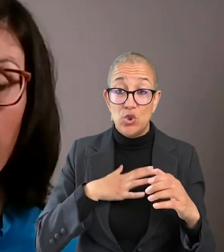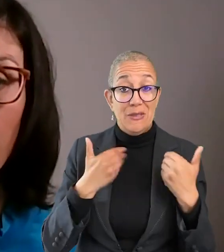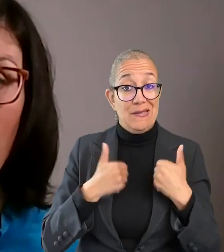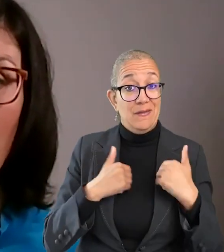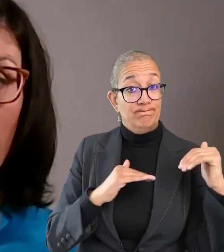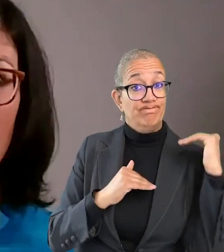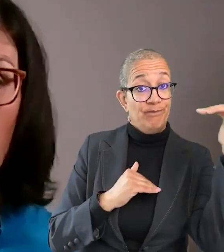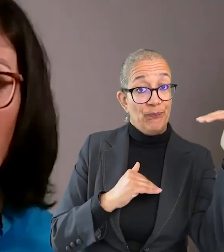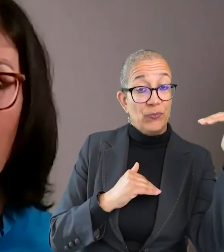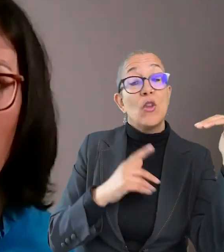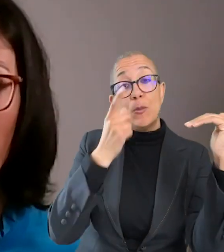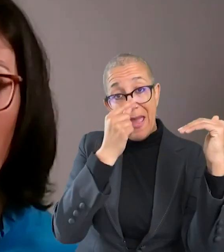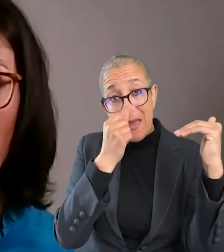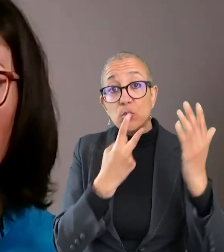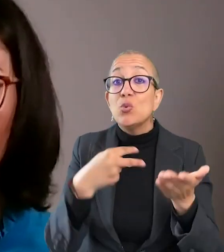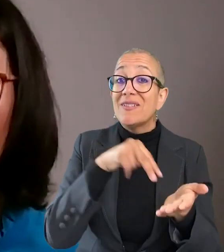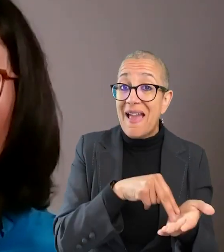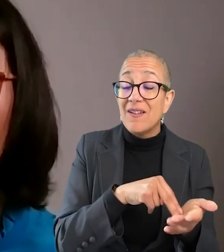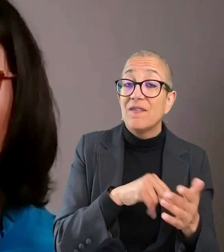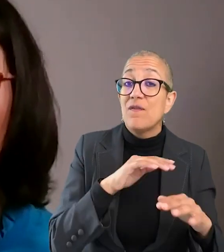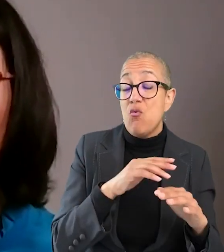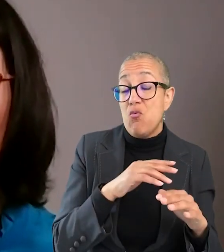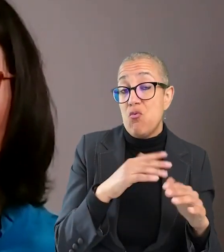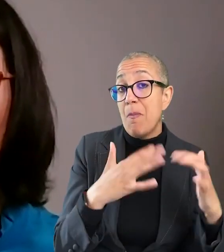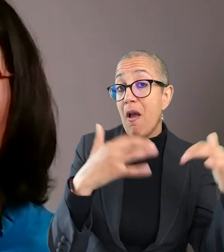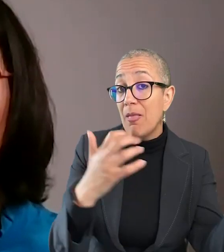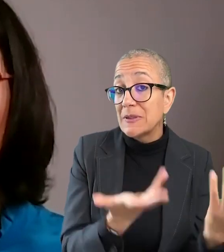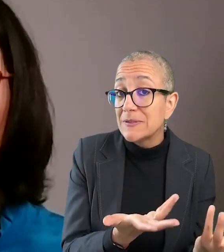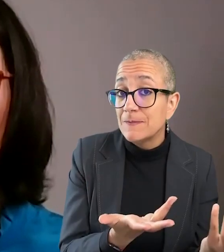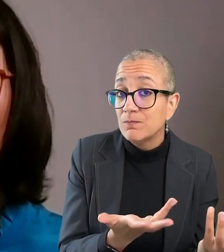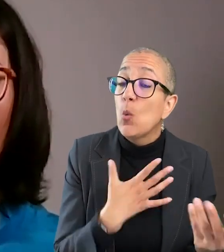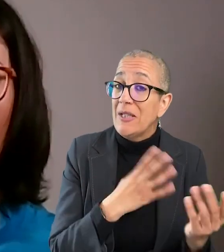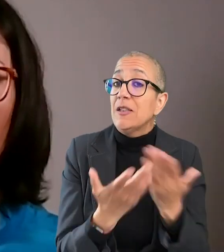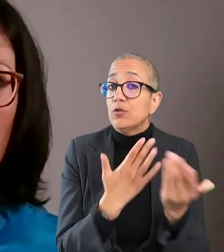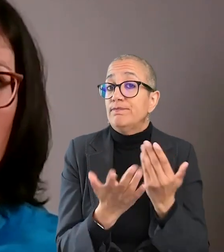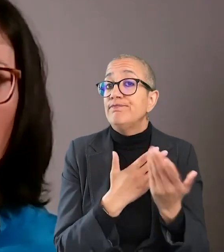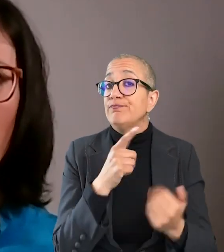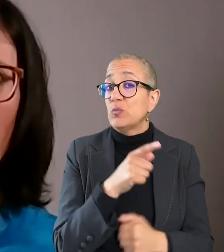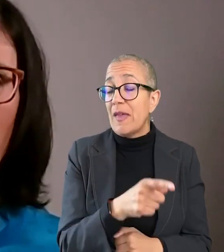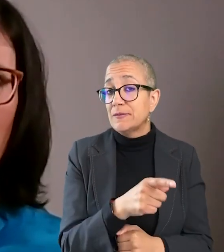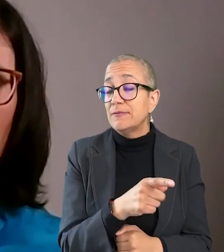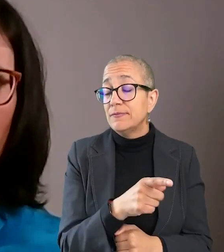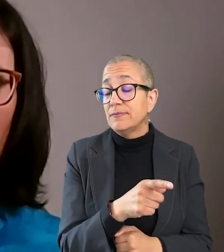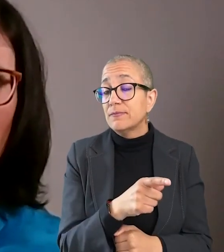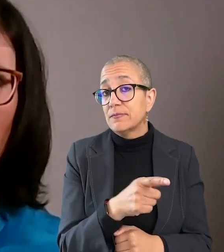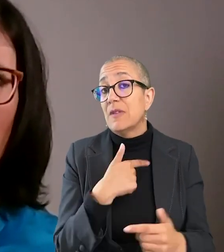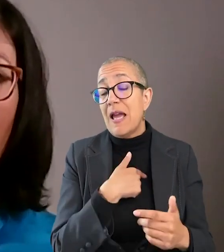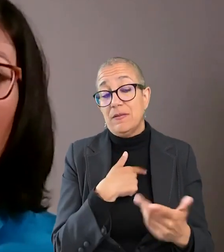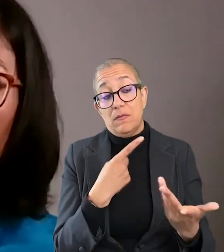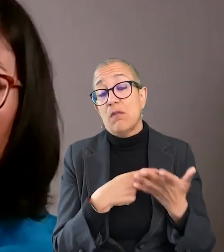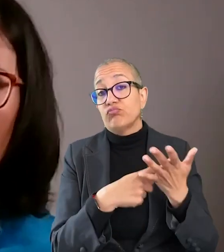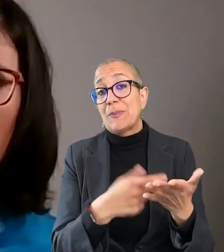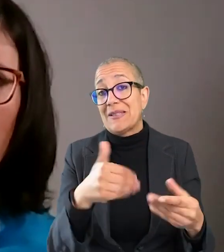financial resilience in order to stand in the first place. So we do need to address that, and those specific recommendations that we made in that for how to do